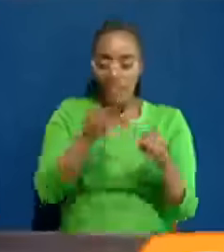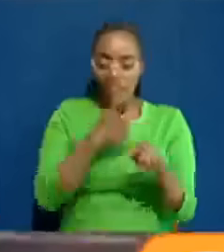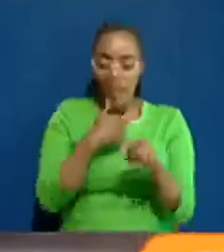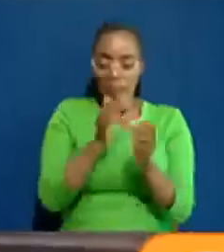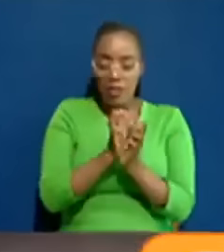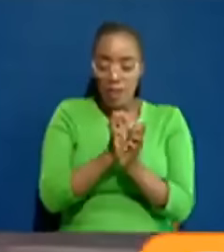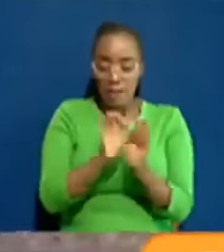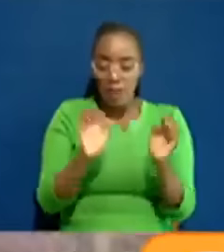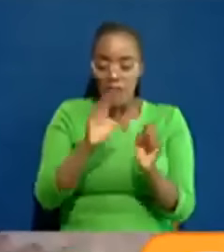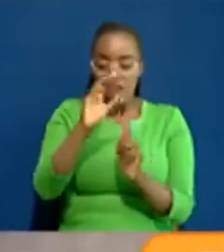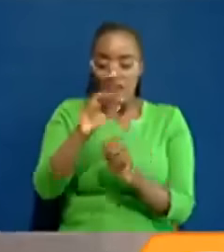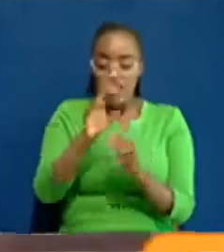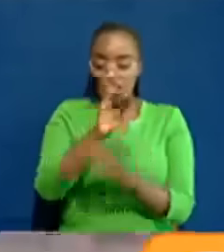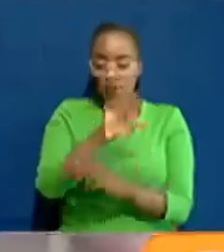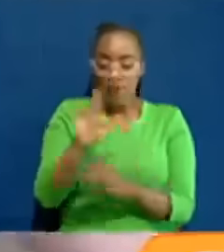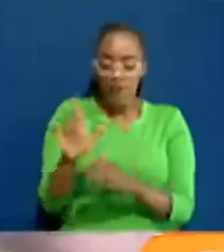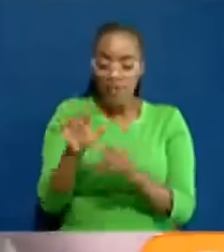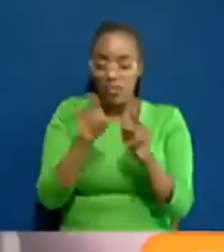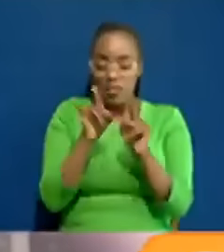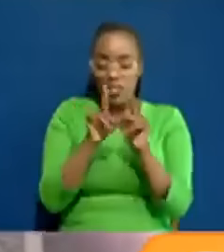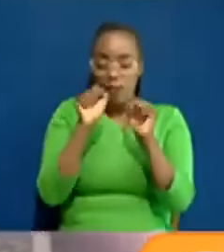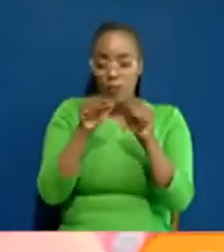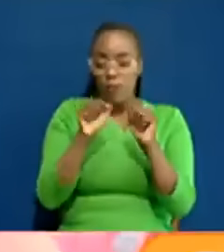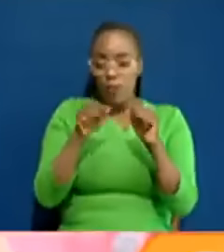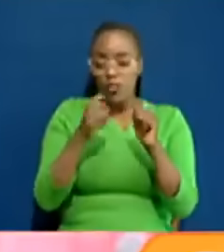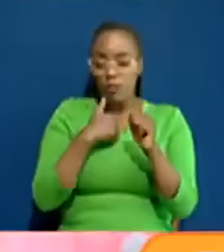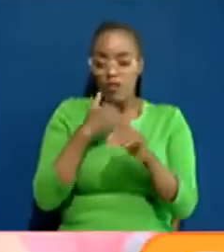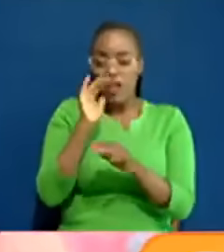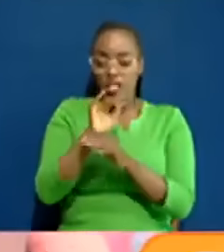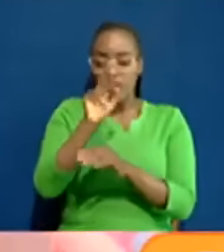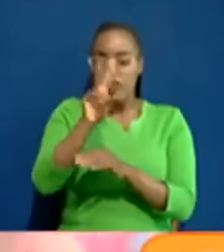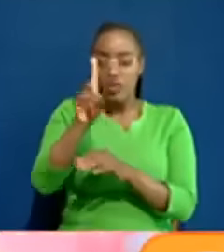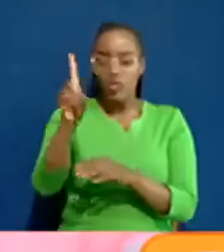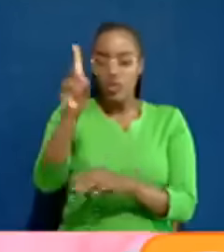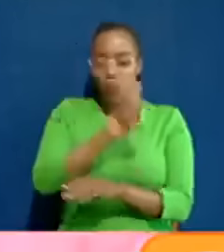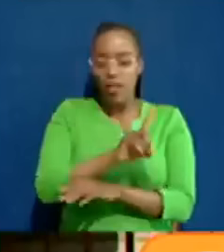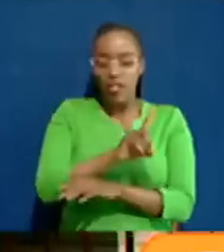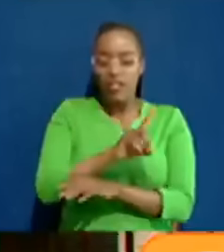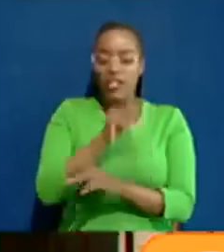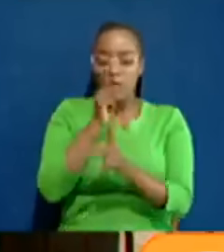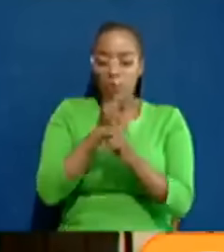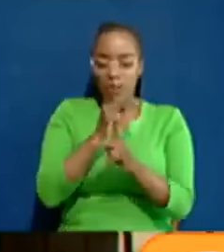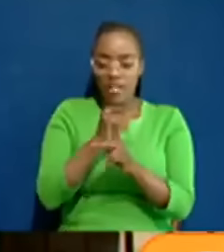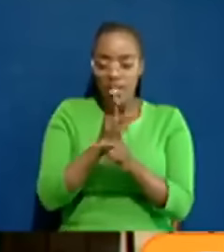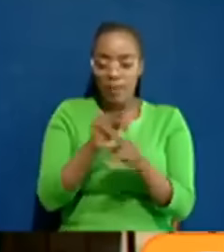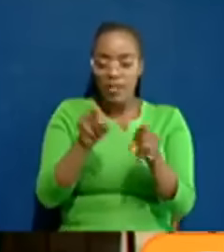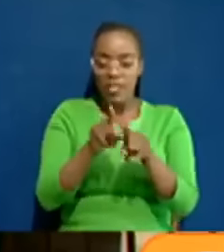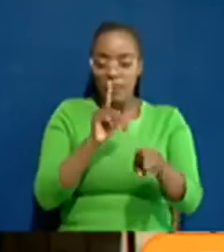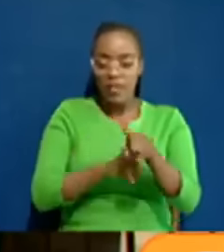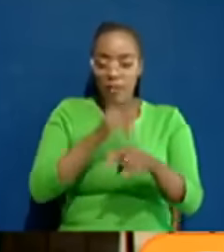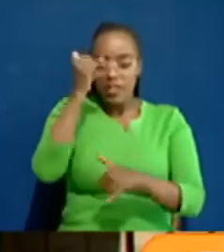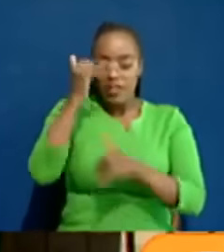released on cash bail, even though the prosecution had requested for 21 days to hold him. As they